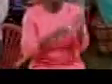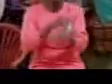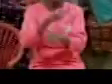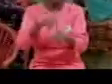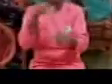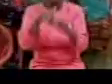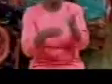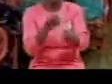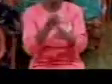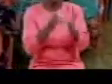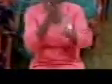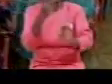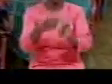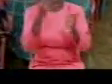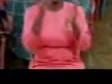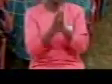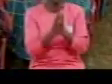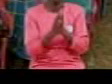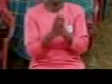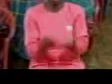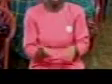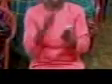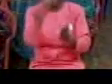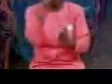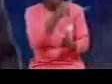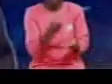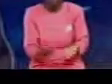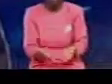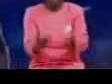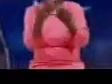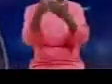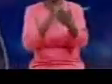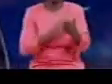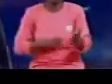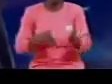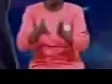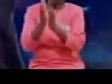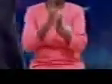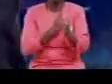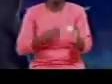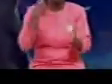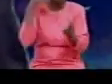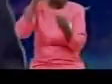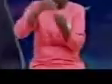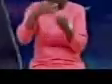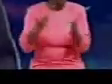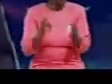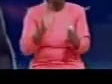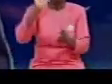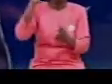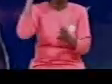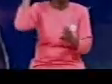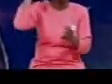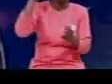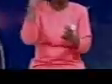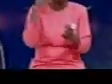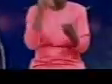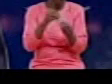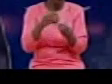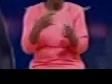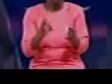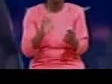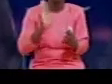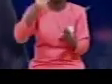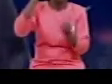name, let us lift him up. Ask the Lord for more of his grace, for more of his